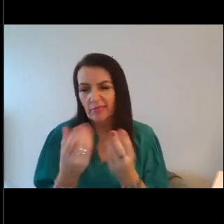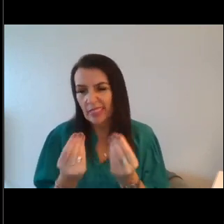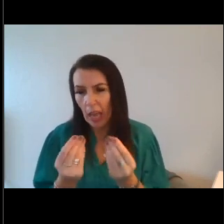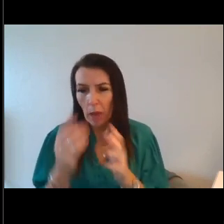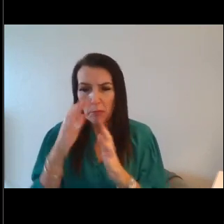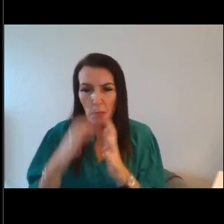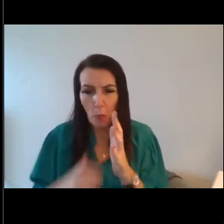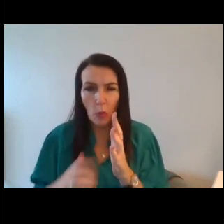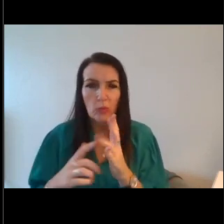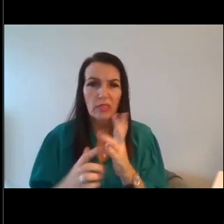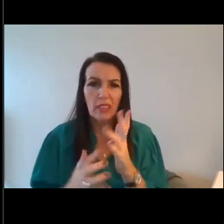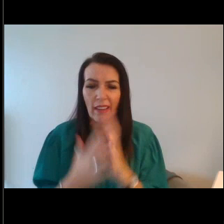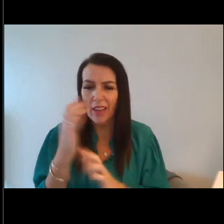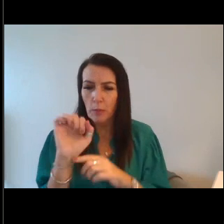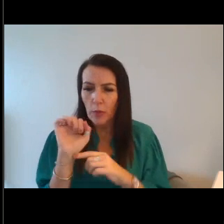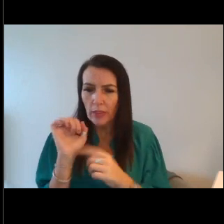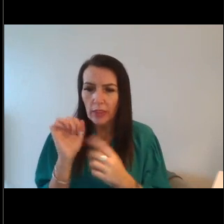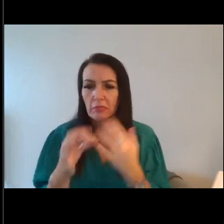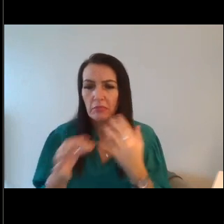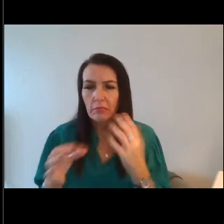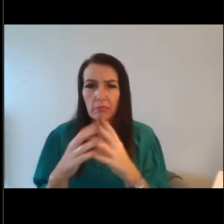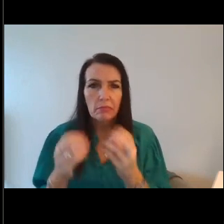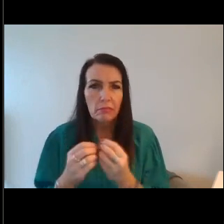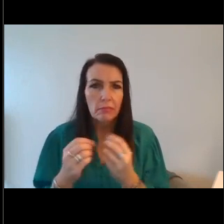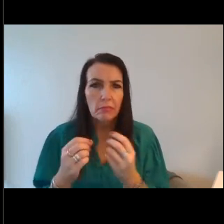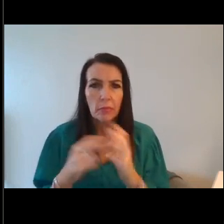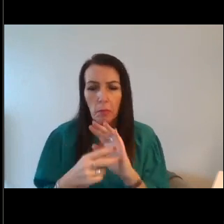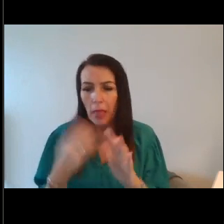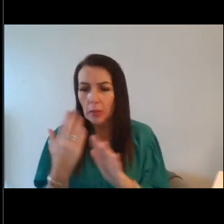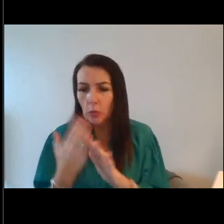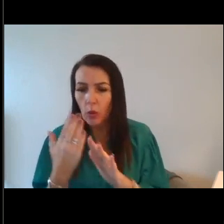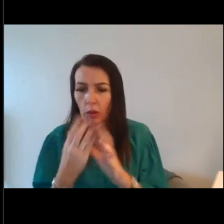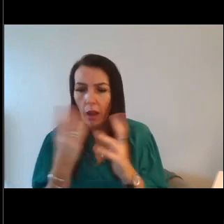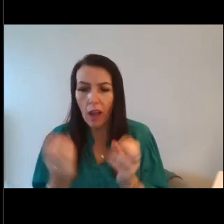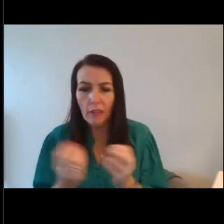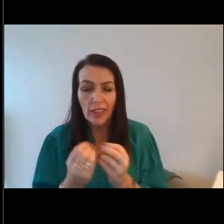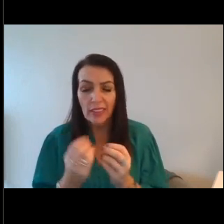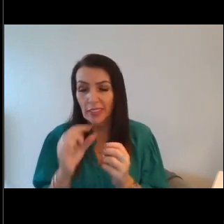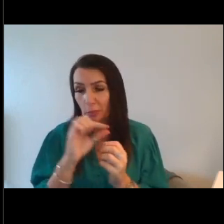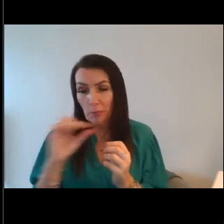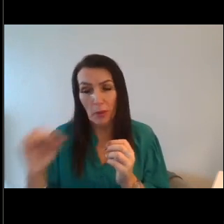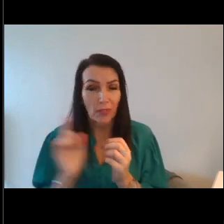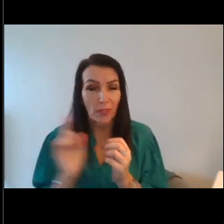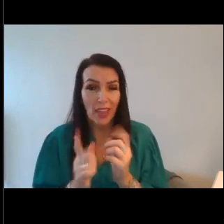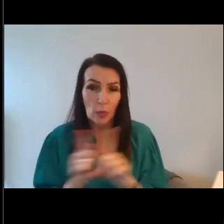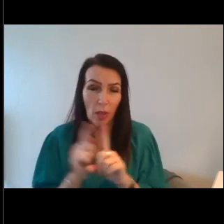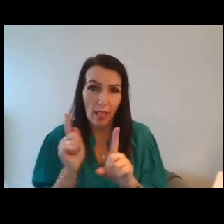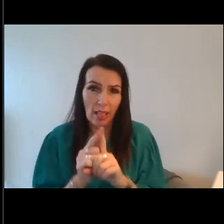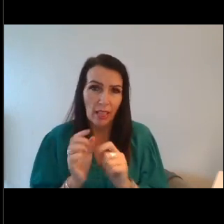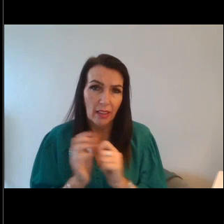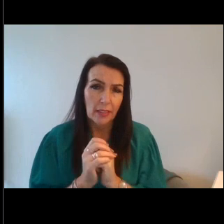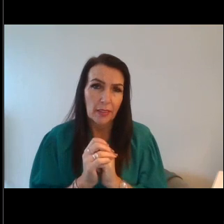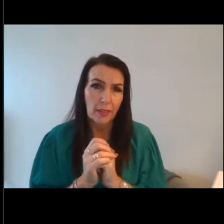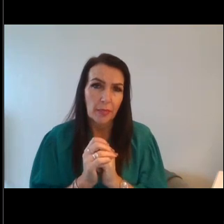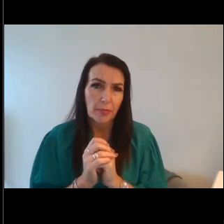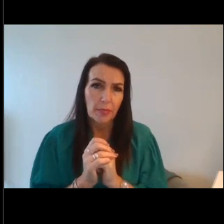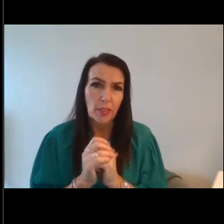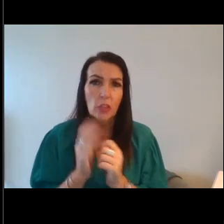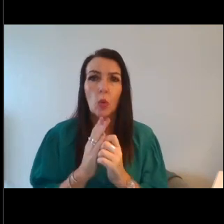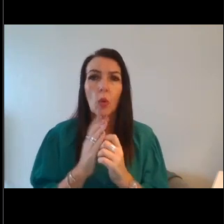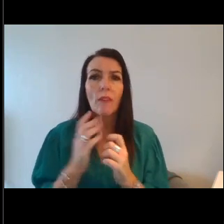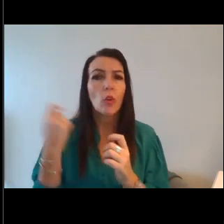alongside fireproofing, alongside planned works. It's just another element of asset management. And to really make a successful